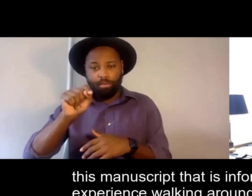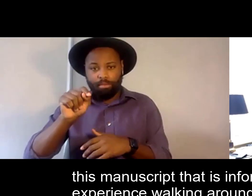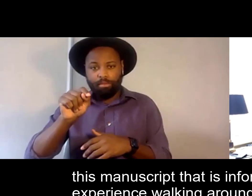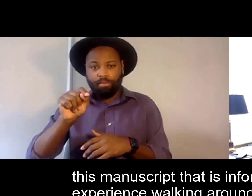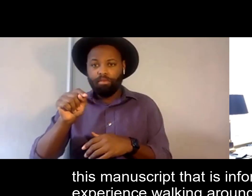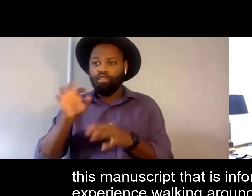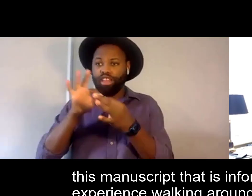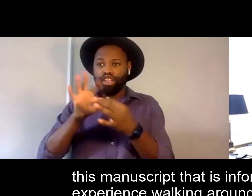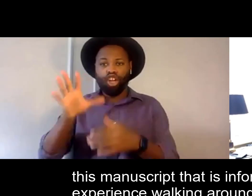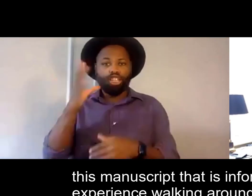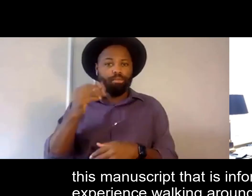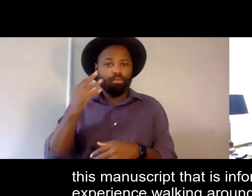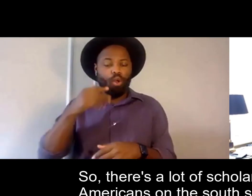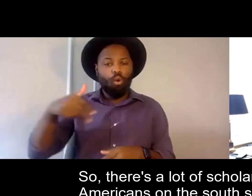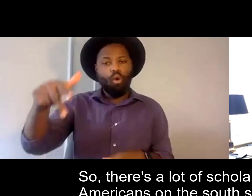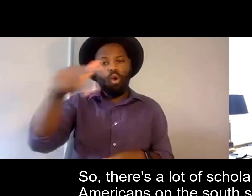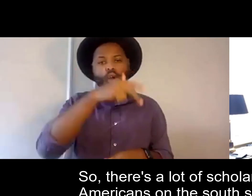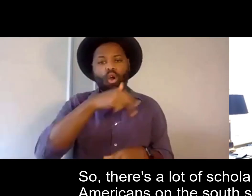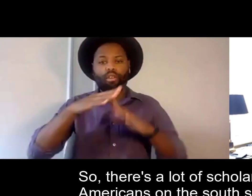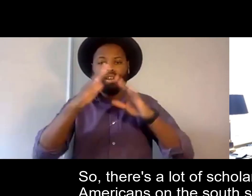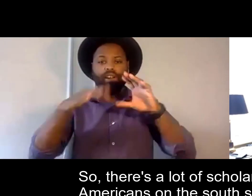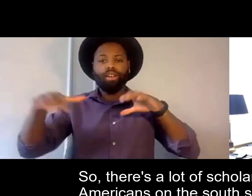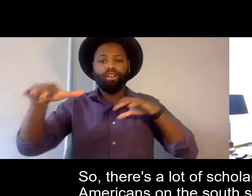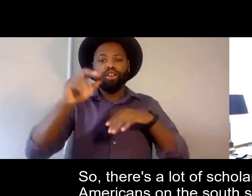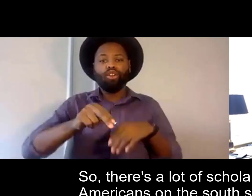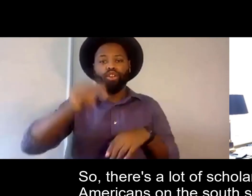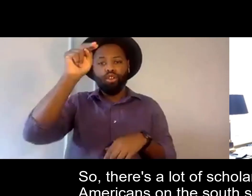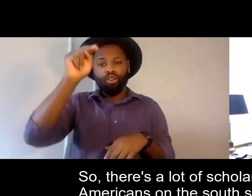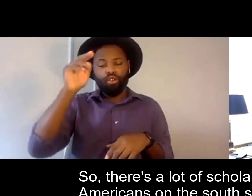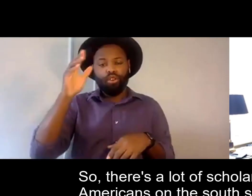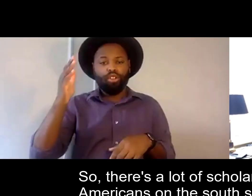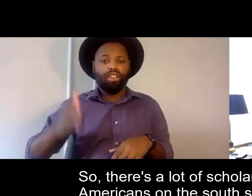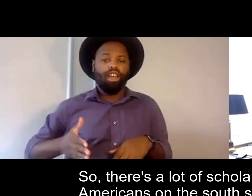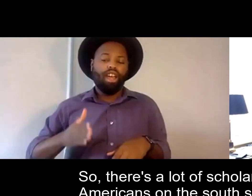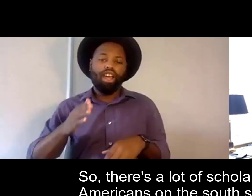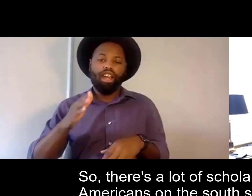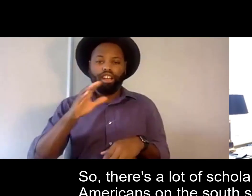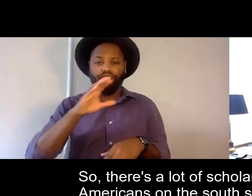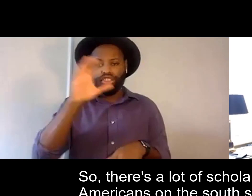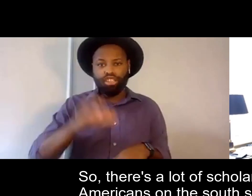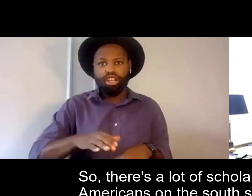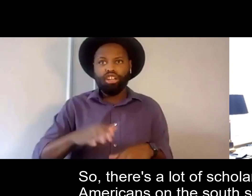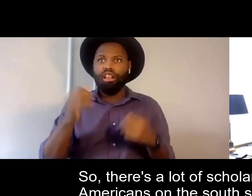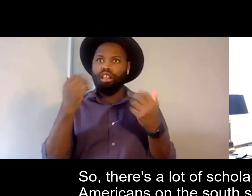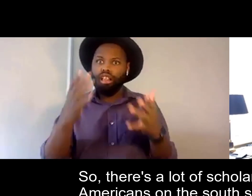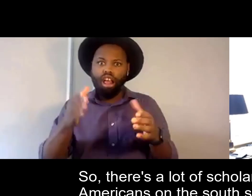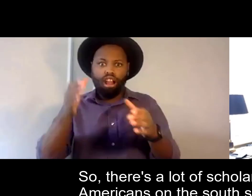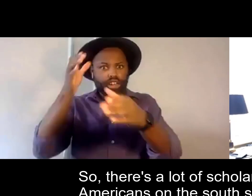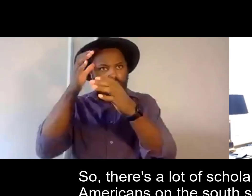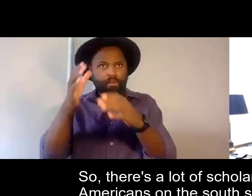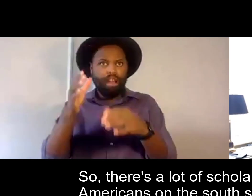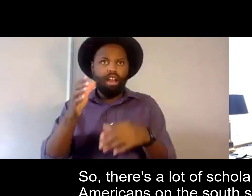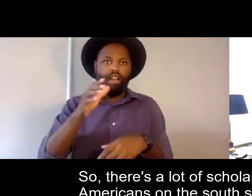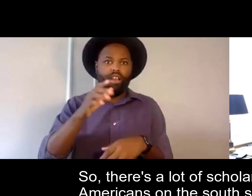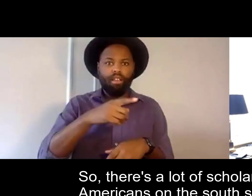neighborhoods on the north side of Chicago. So there's a lot of scholarship about African Americans on the south side of Chicago, but not